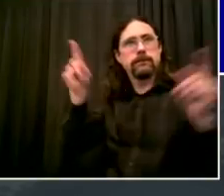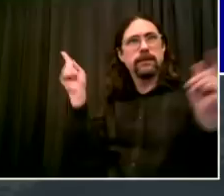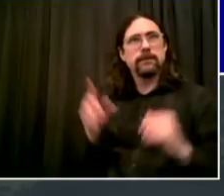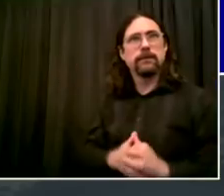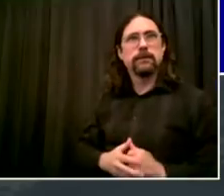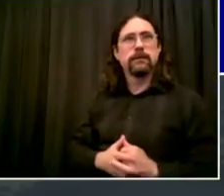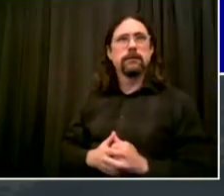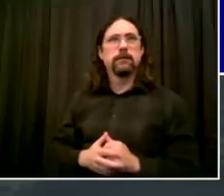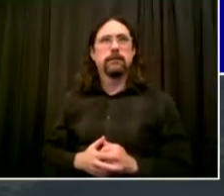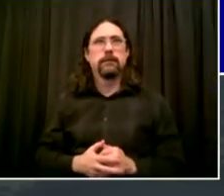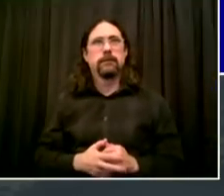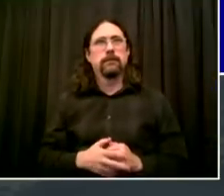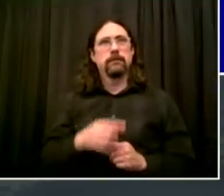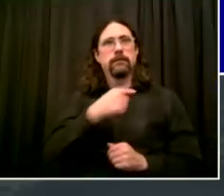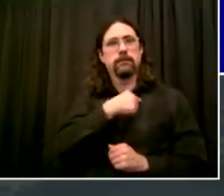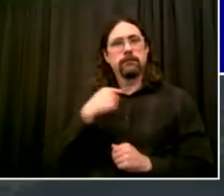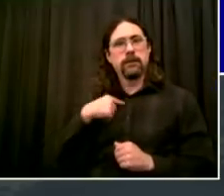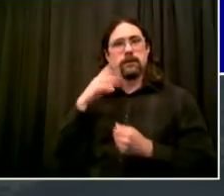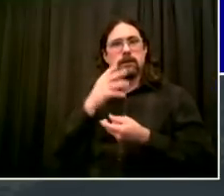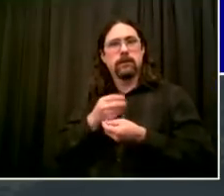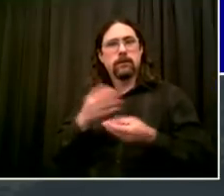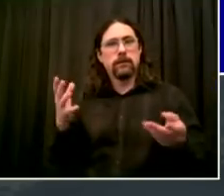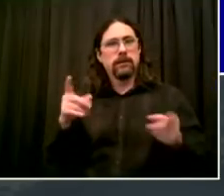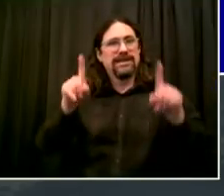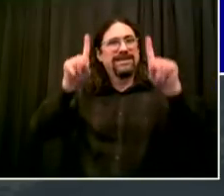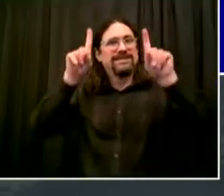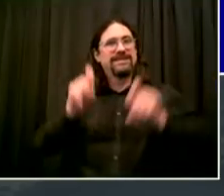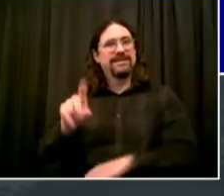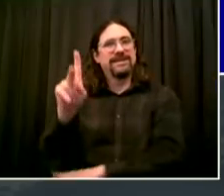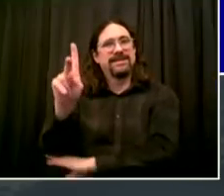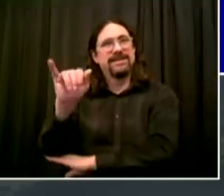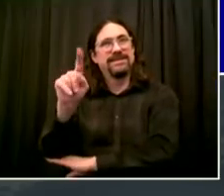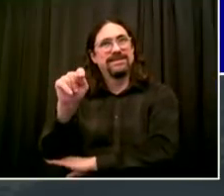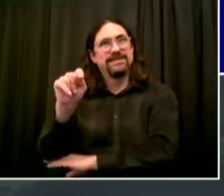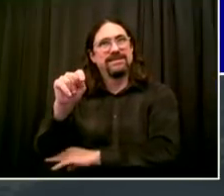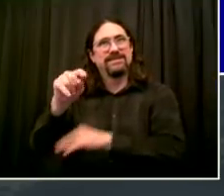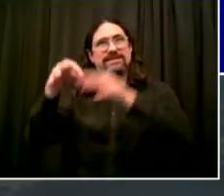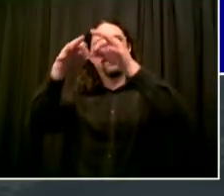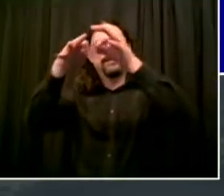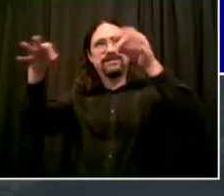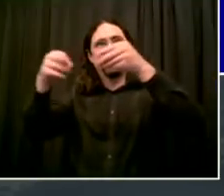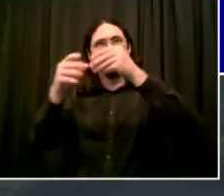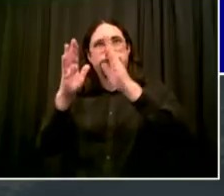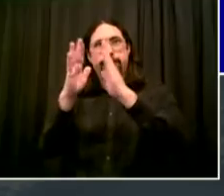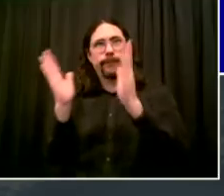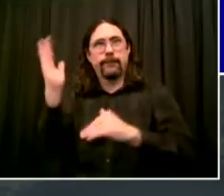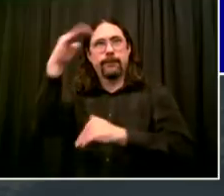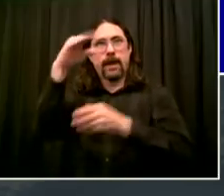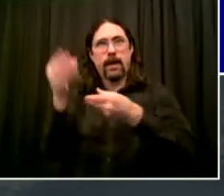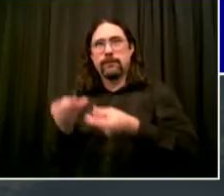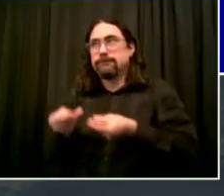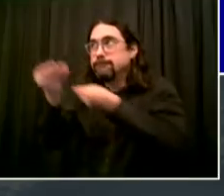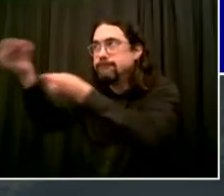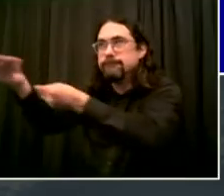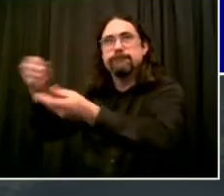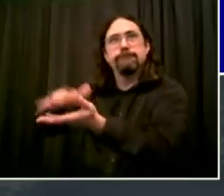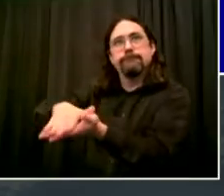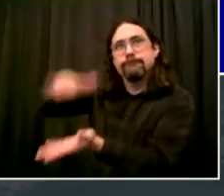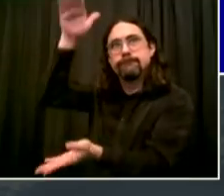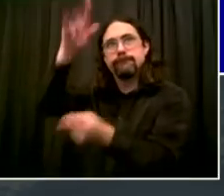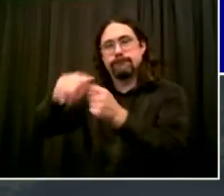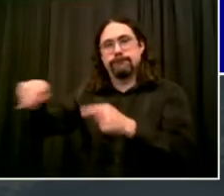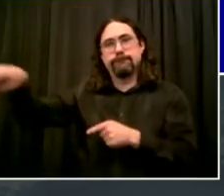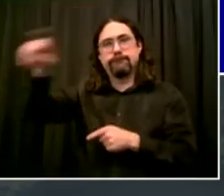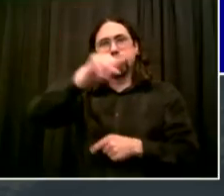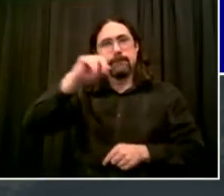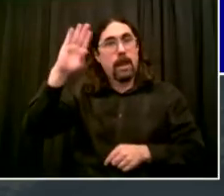public, private, independent. If they need test kits, we will have them for them. There has been a particular request from Borough President Otto in Staten